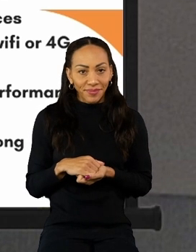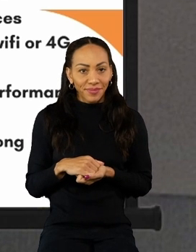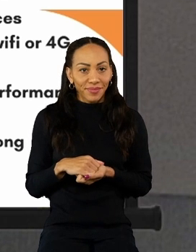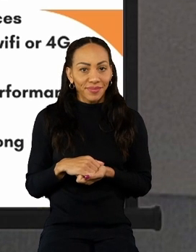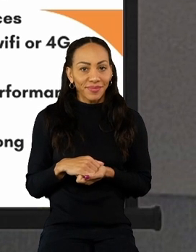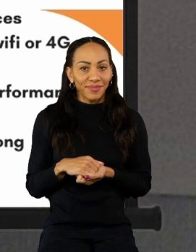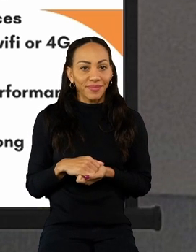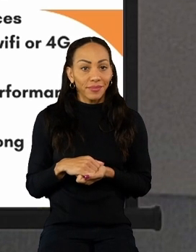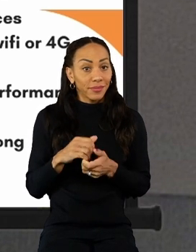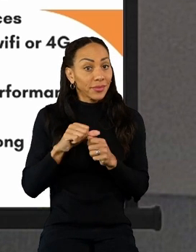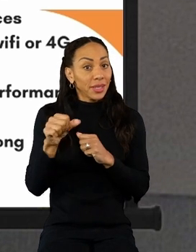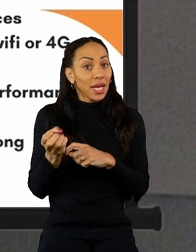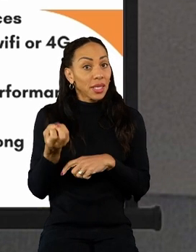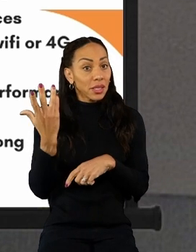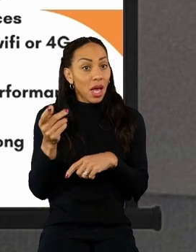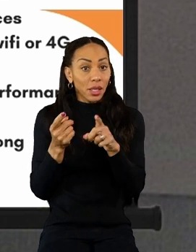Fantastic.